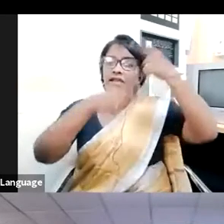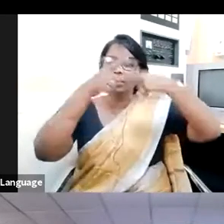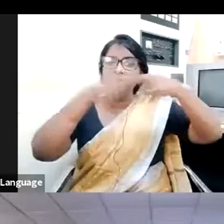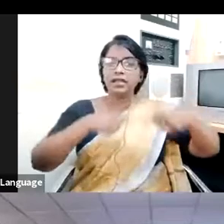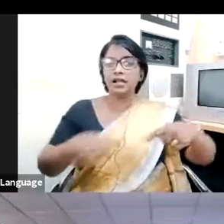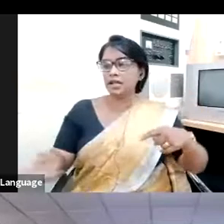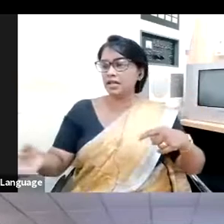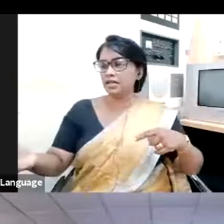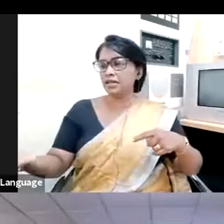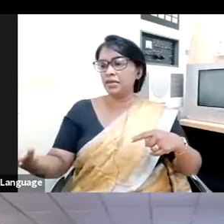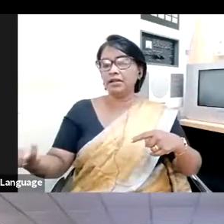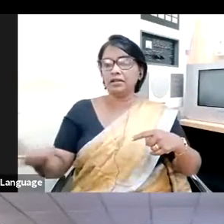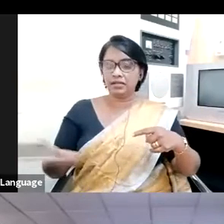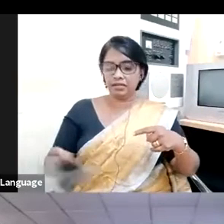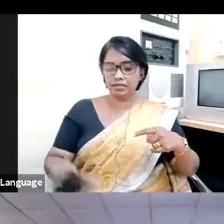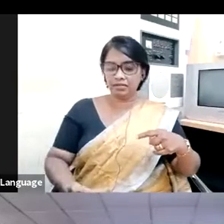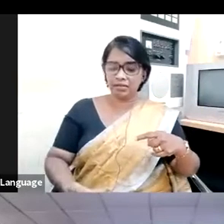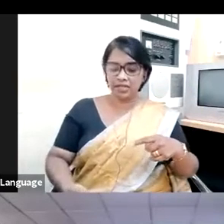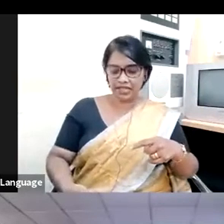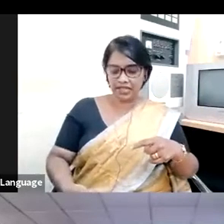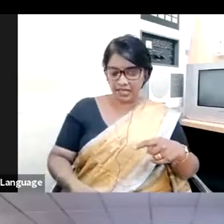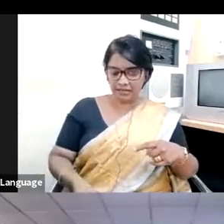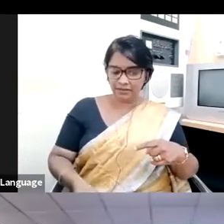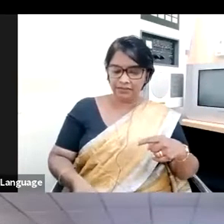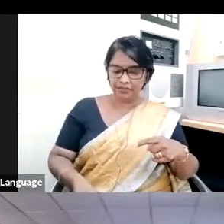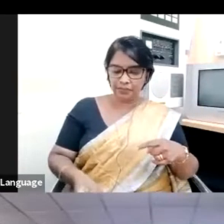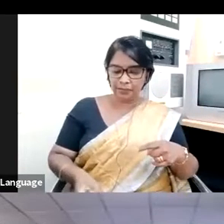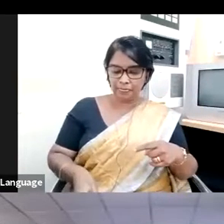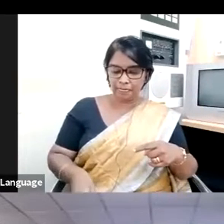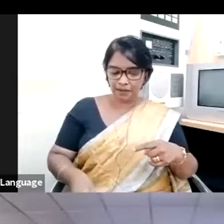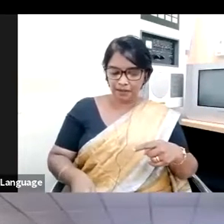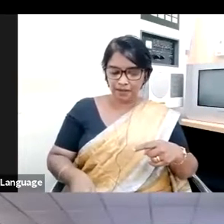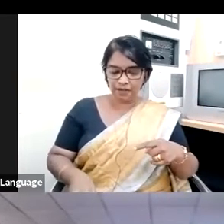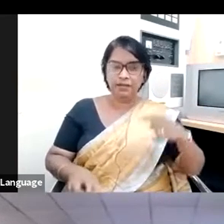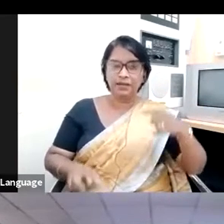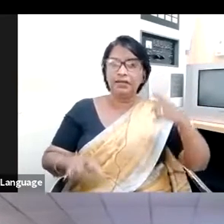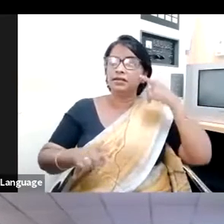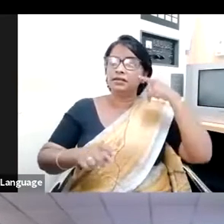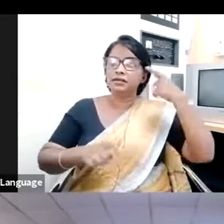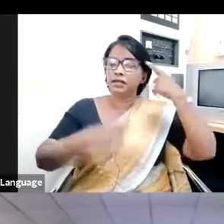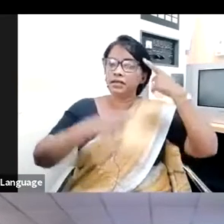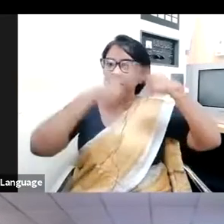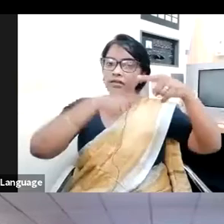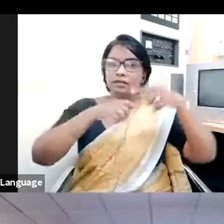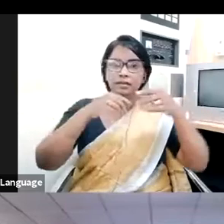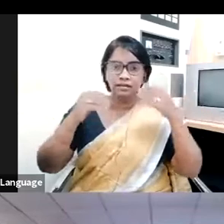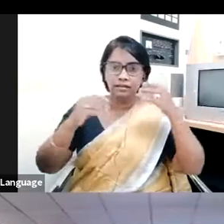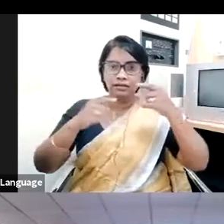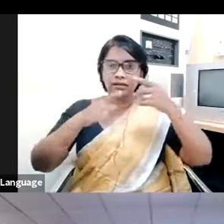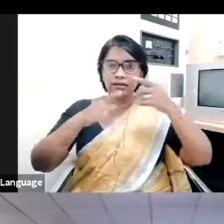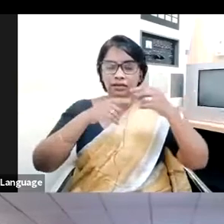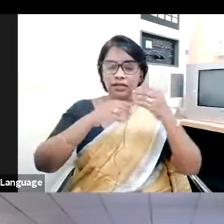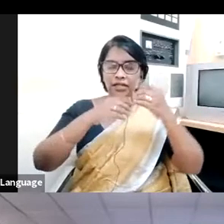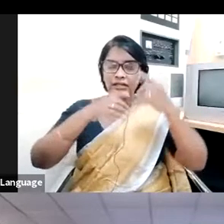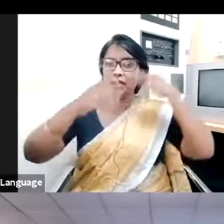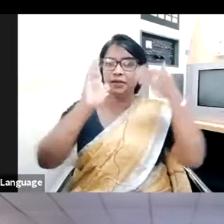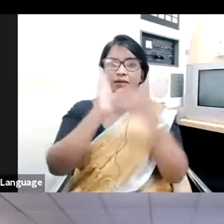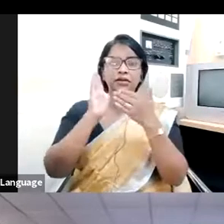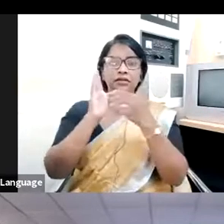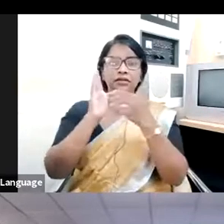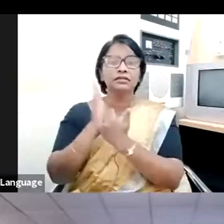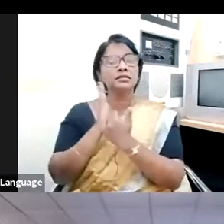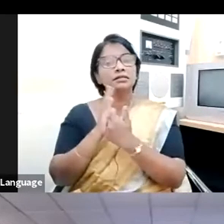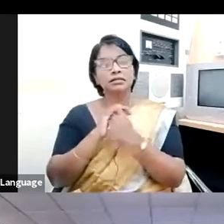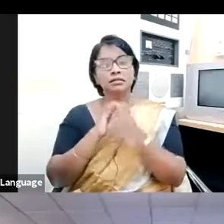one message you want to give the business sector of Sri Lanka, what is the one message you want to leave with them when they move